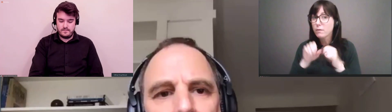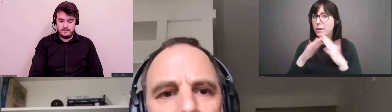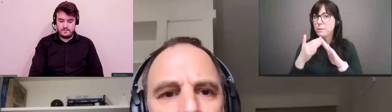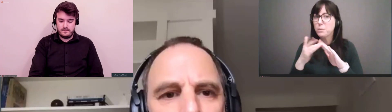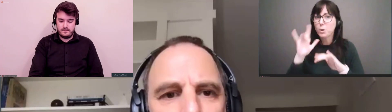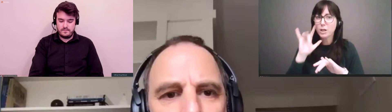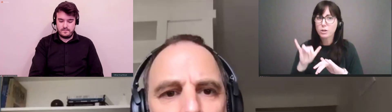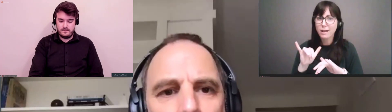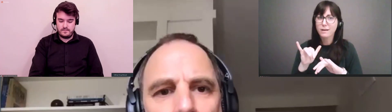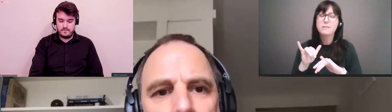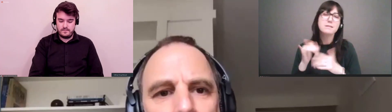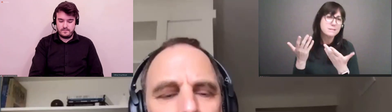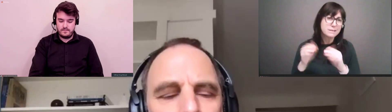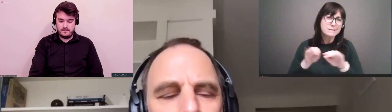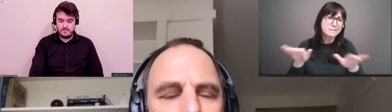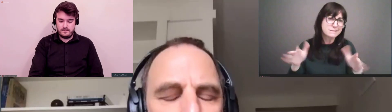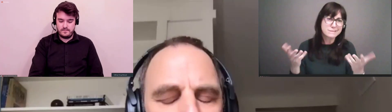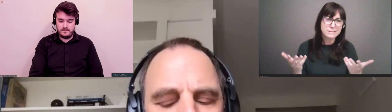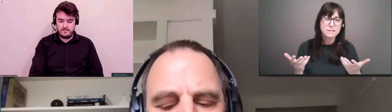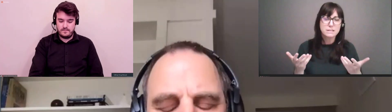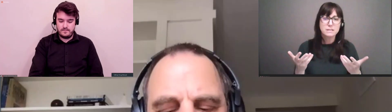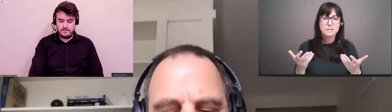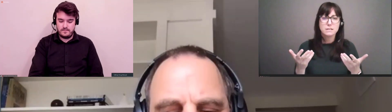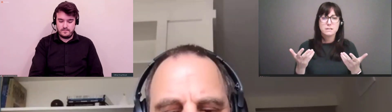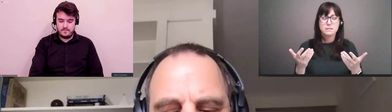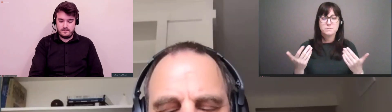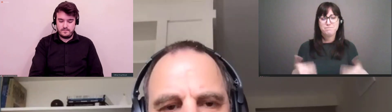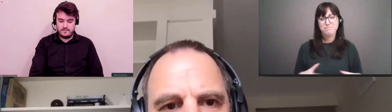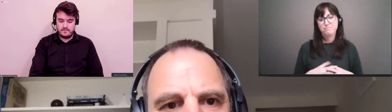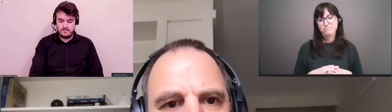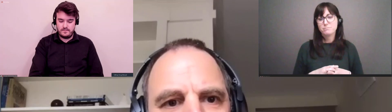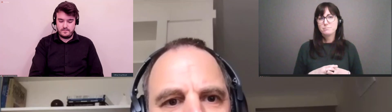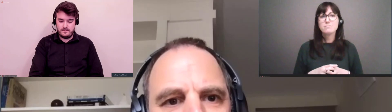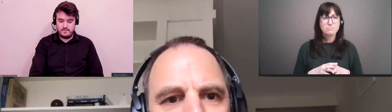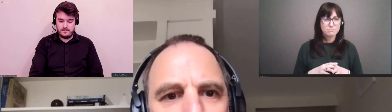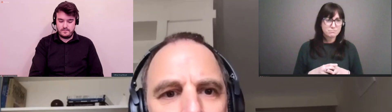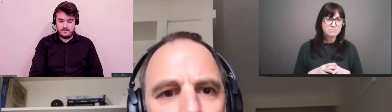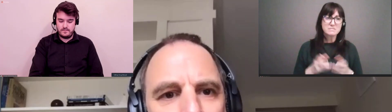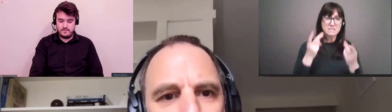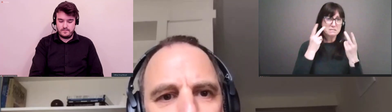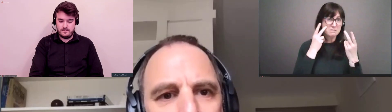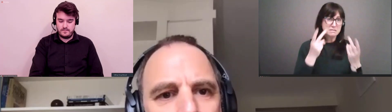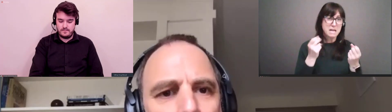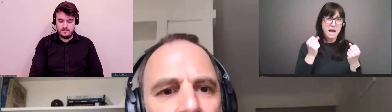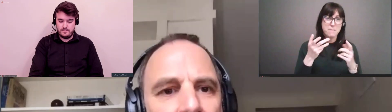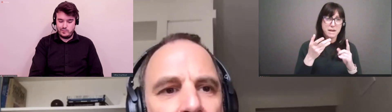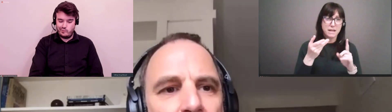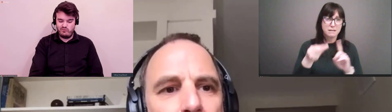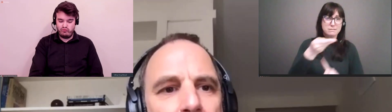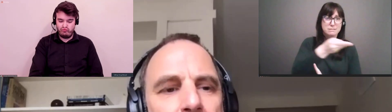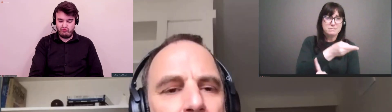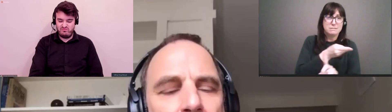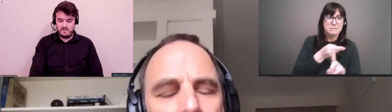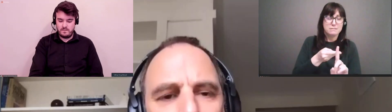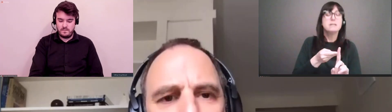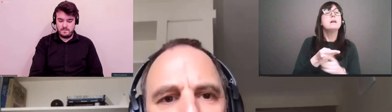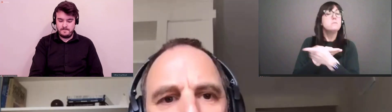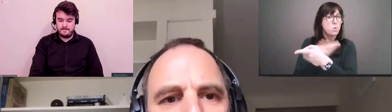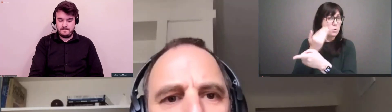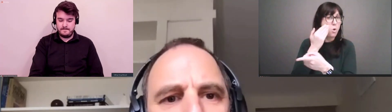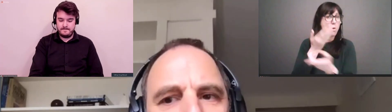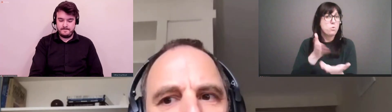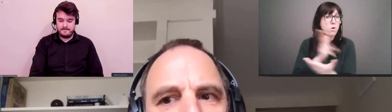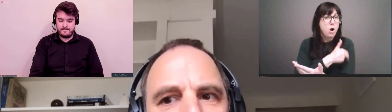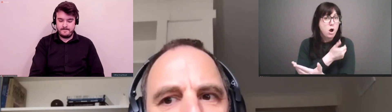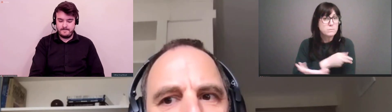it reflects all the cases that are circulating in terms of a little bit of more severe, but not only those people